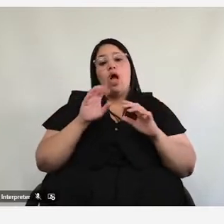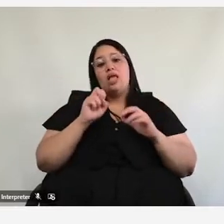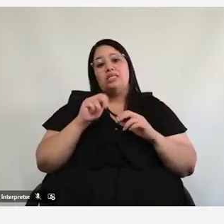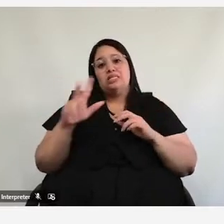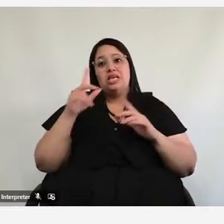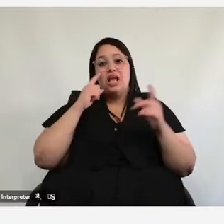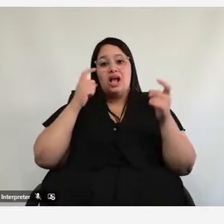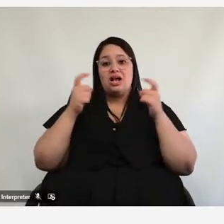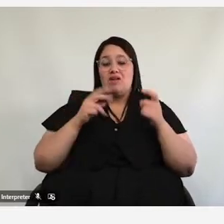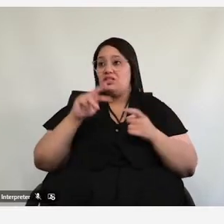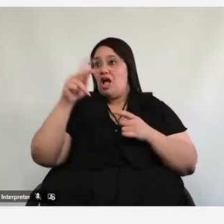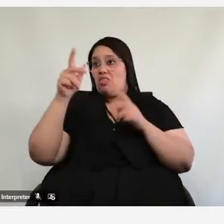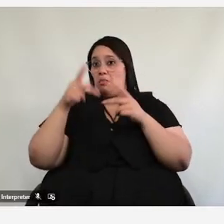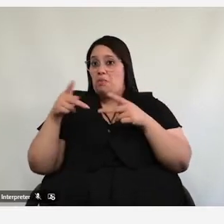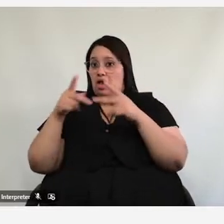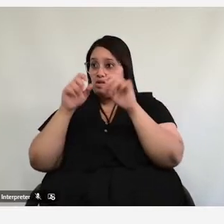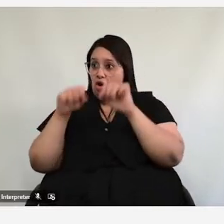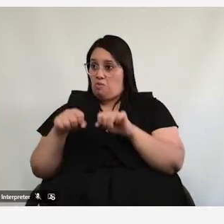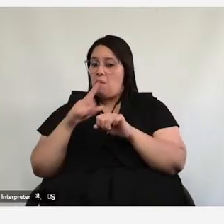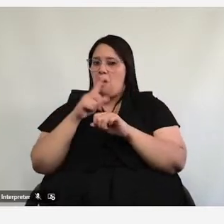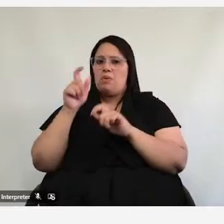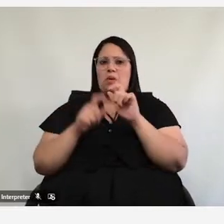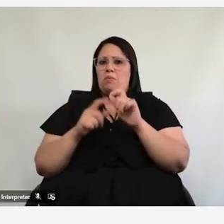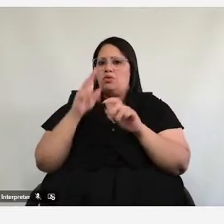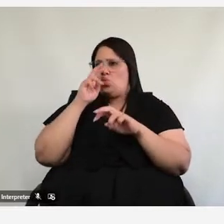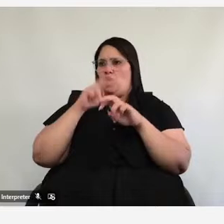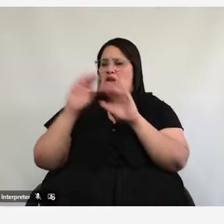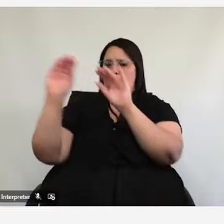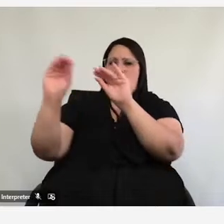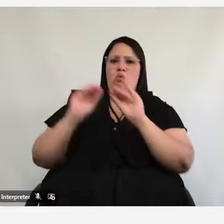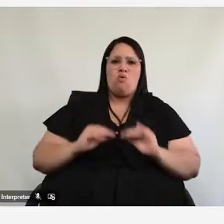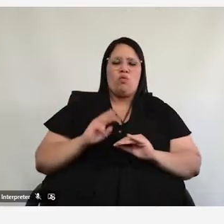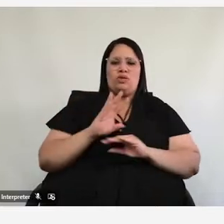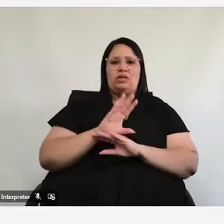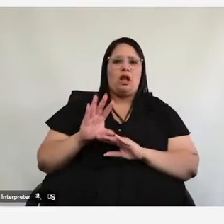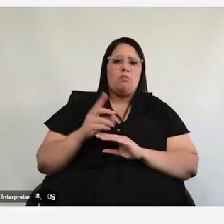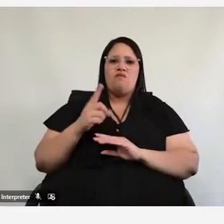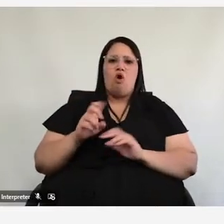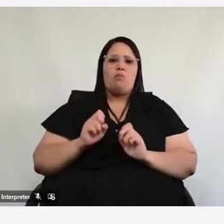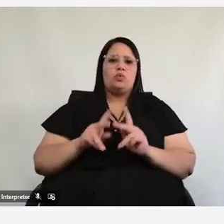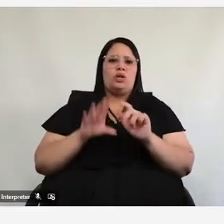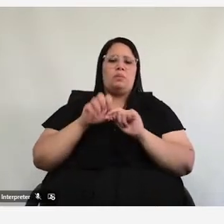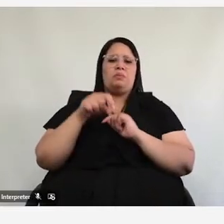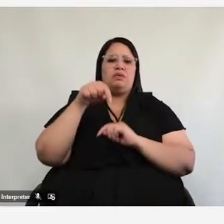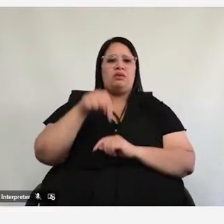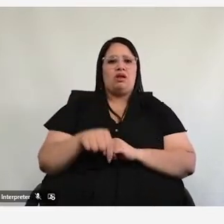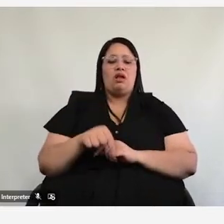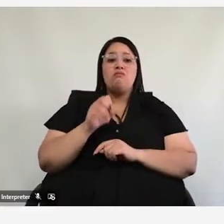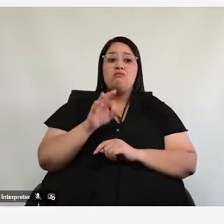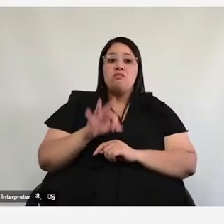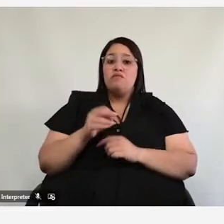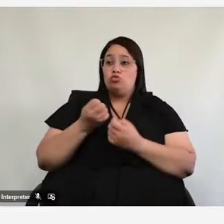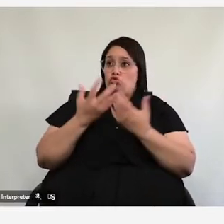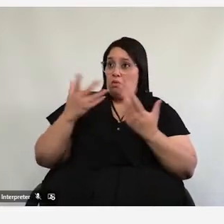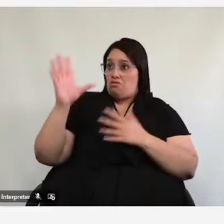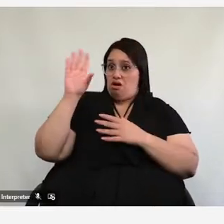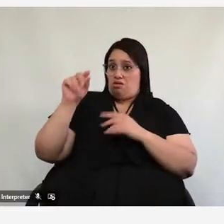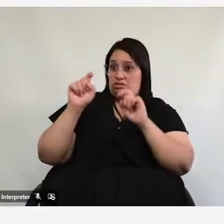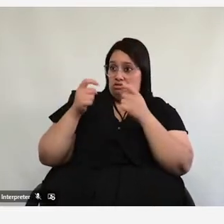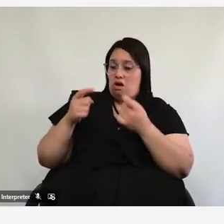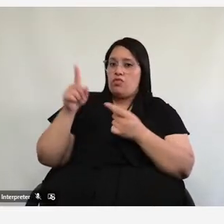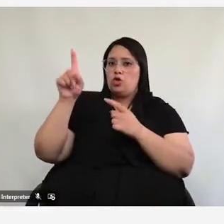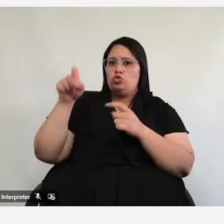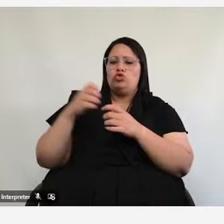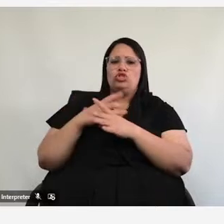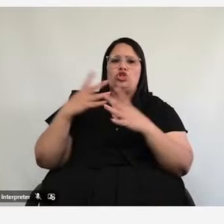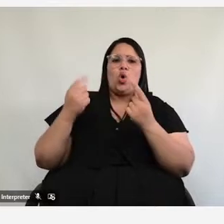competently elsewhere, perhaps residents wouldn't need to move to the Western Cape for opportunities. If that's too much to ask, they should start